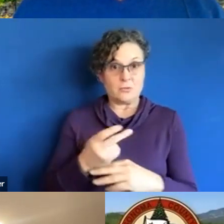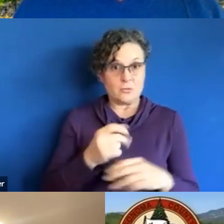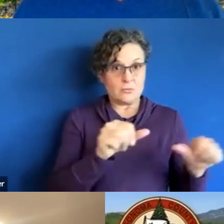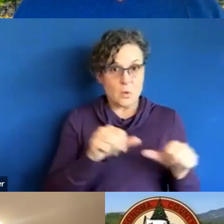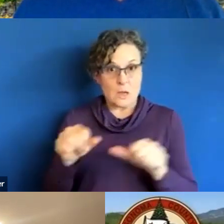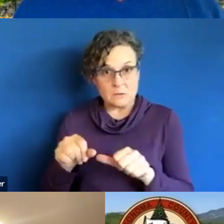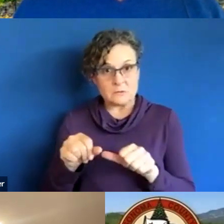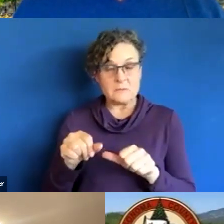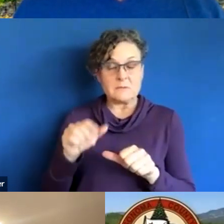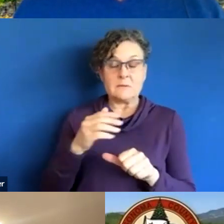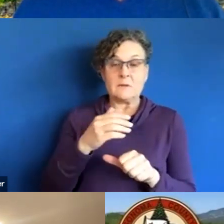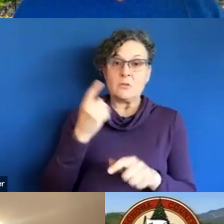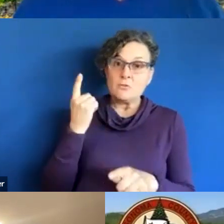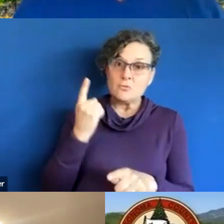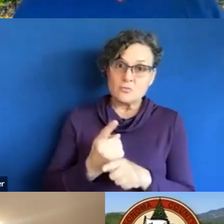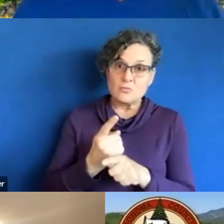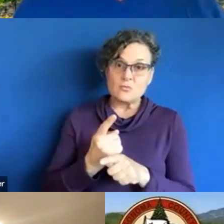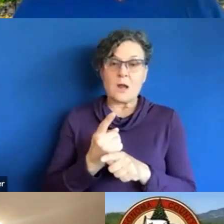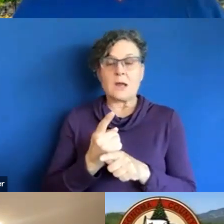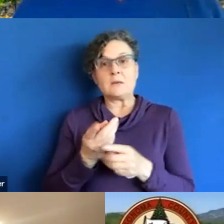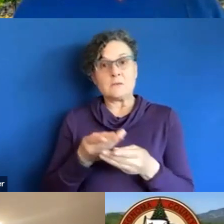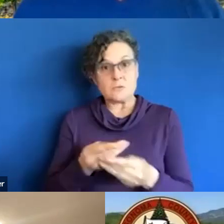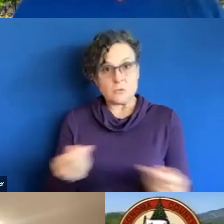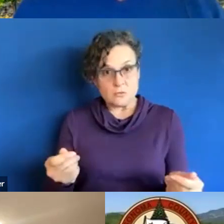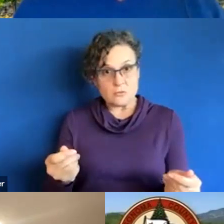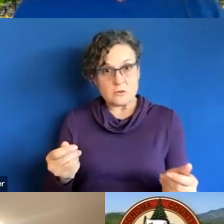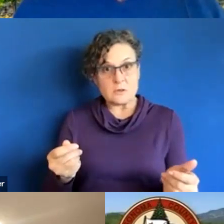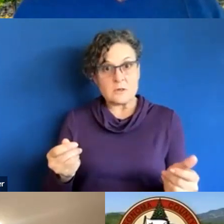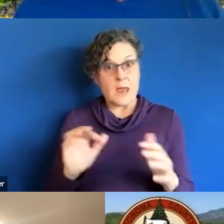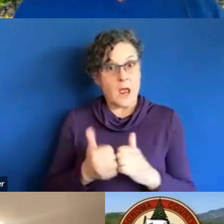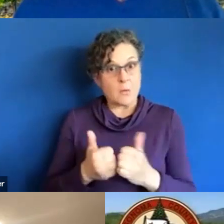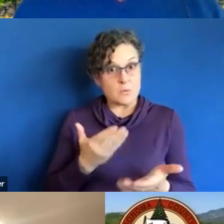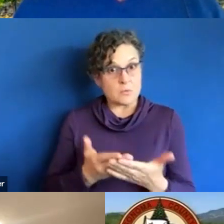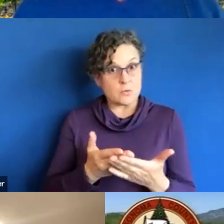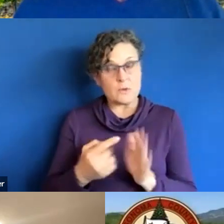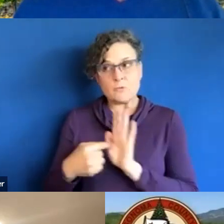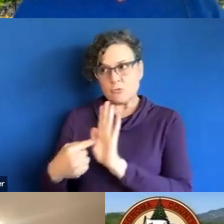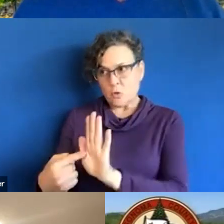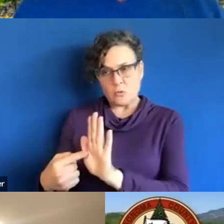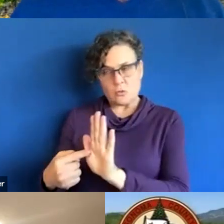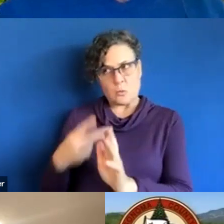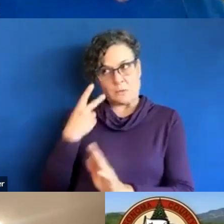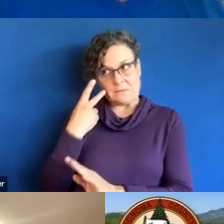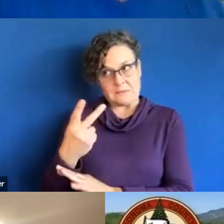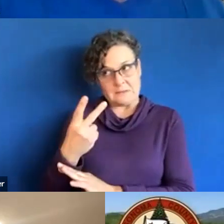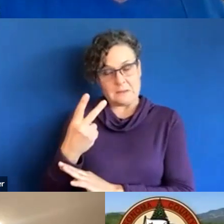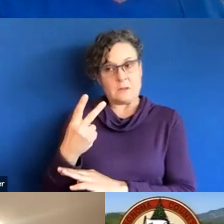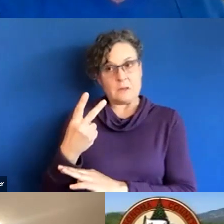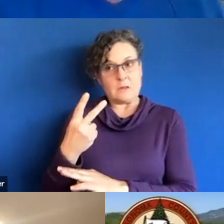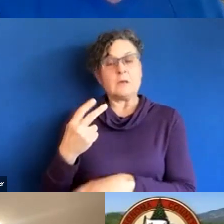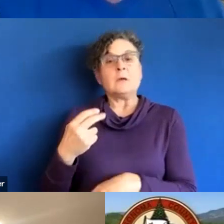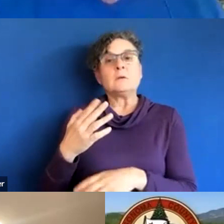the community, is to show you that it's not. And that is by putting up